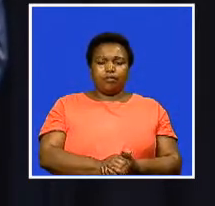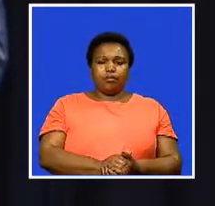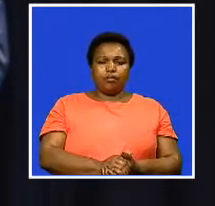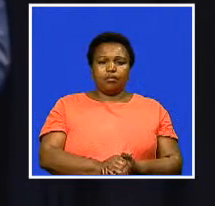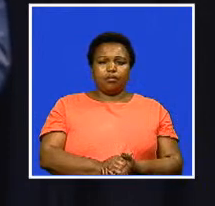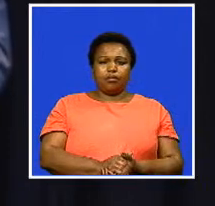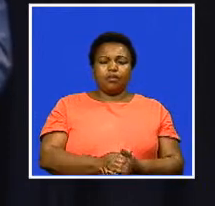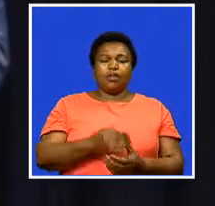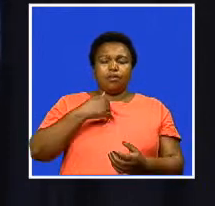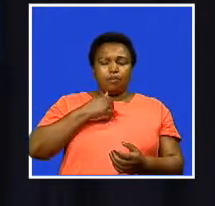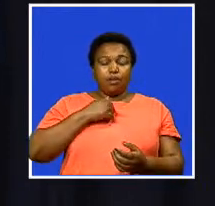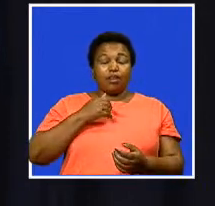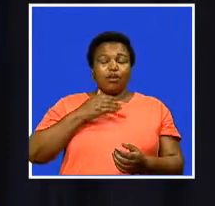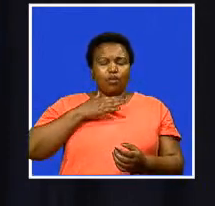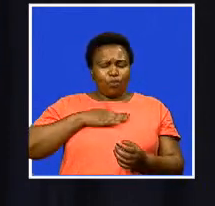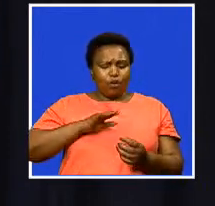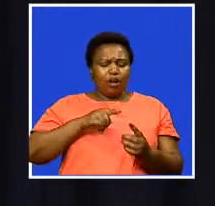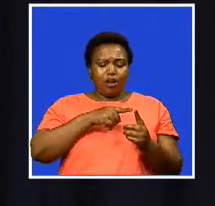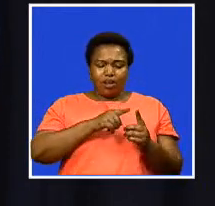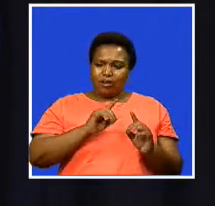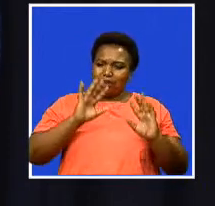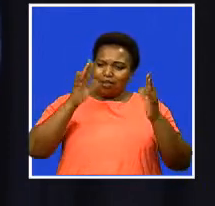bengathi bamshayele tandla nalelo